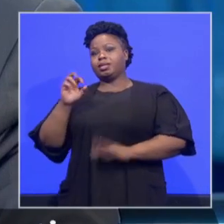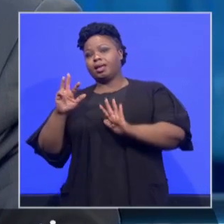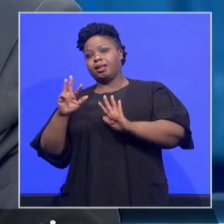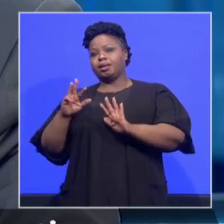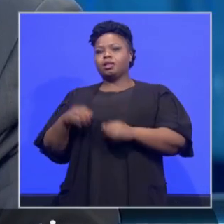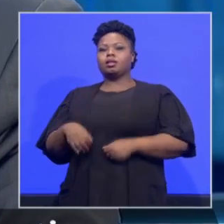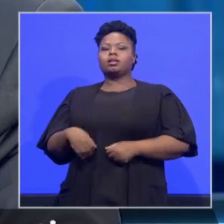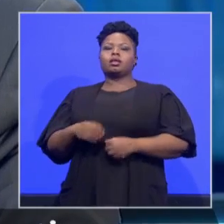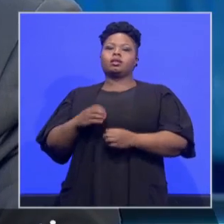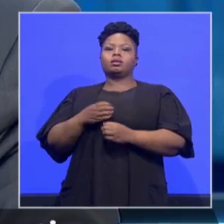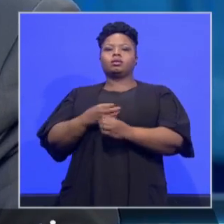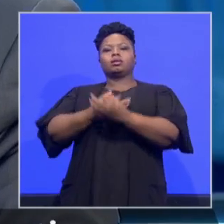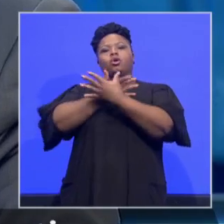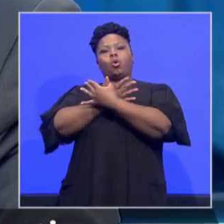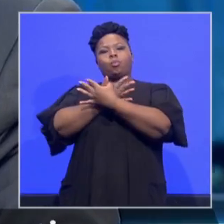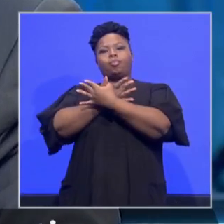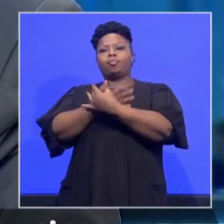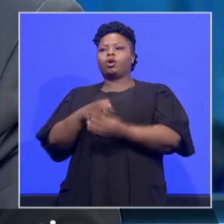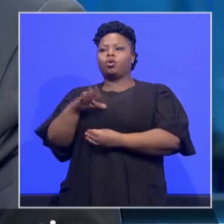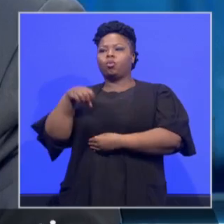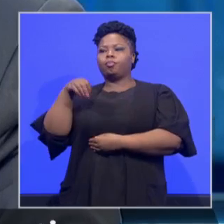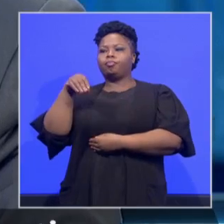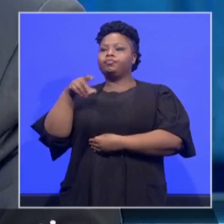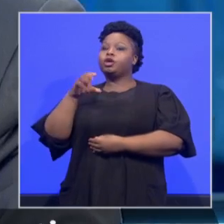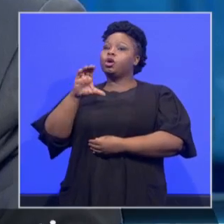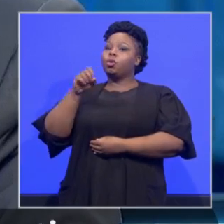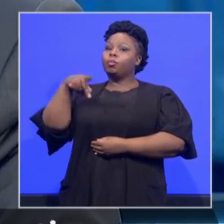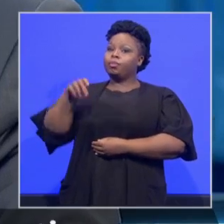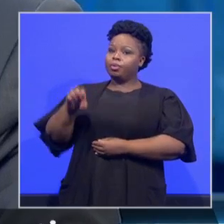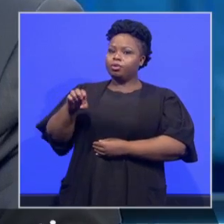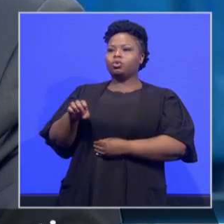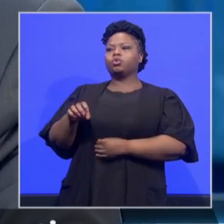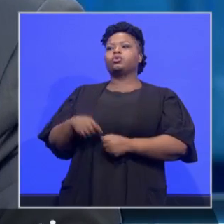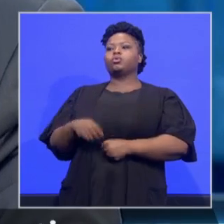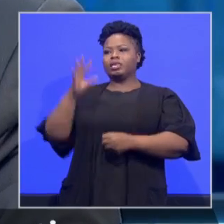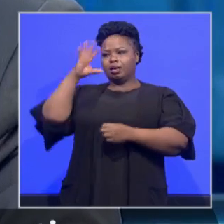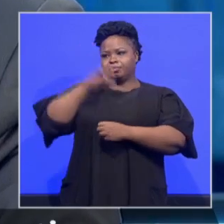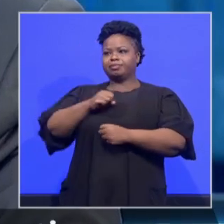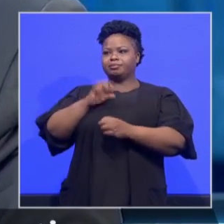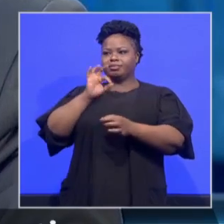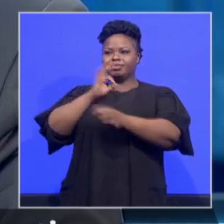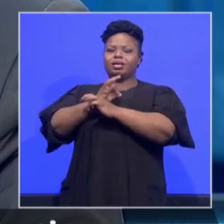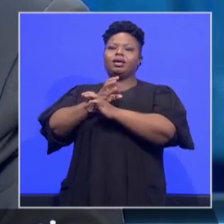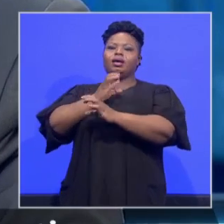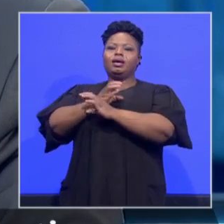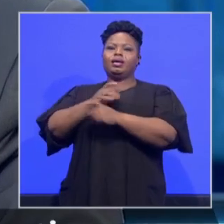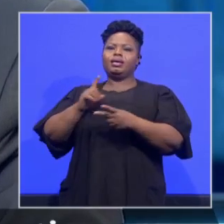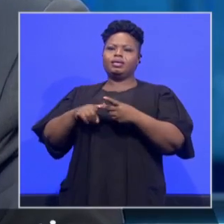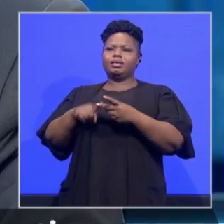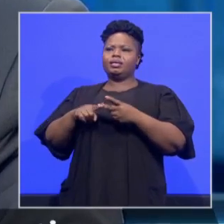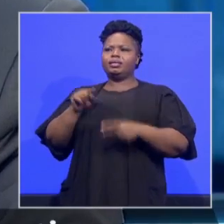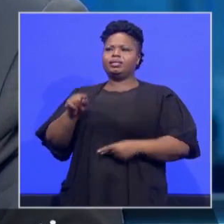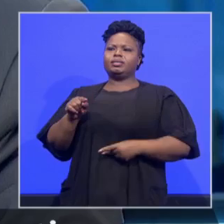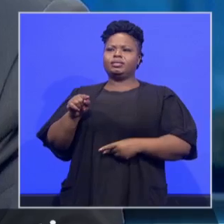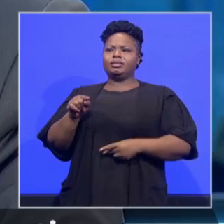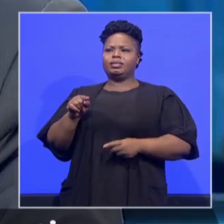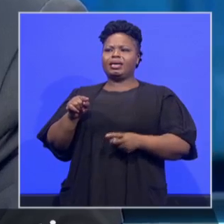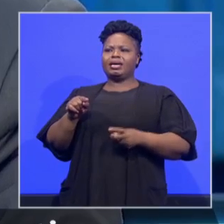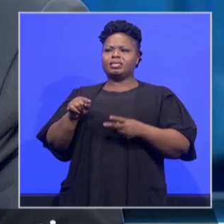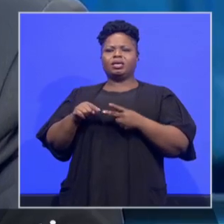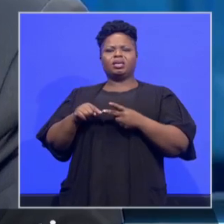then the CSR model was able to quite accurately predict for COPE. But in 2014,